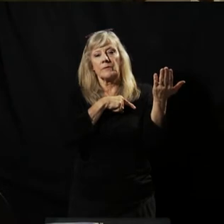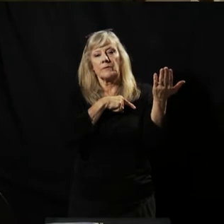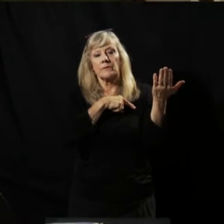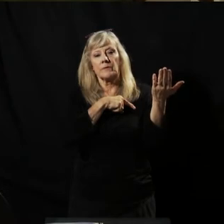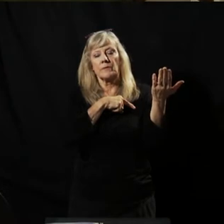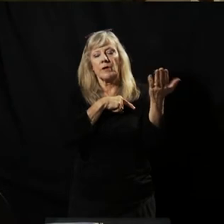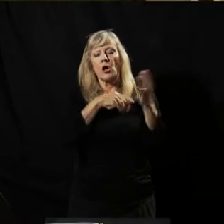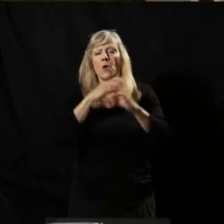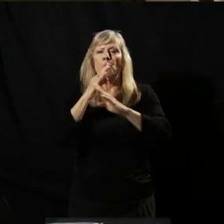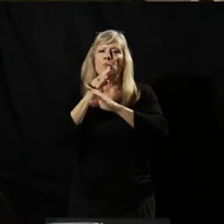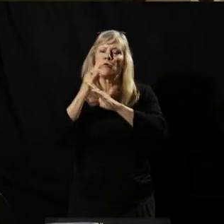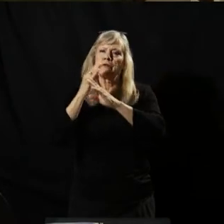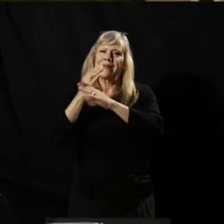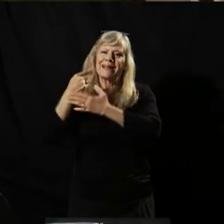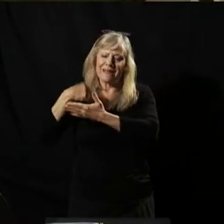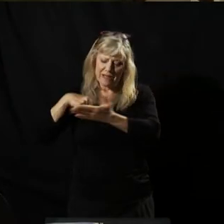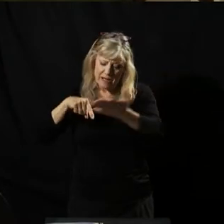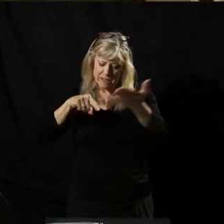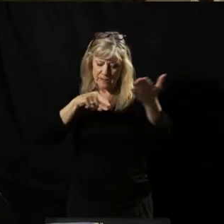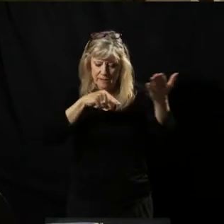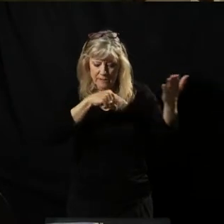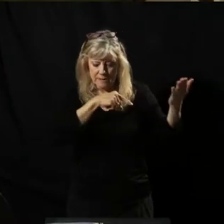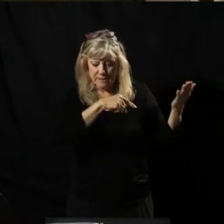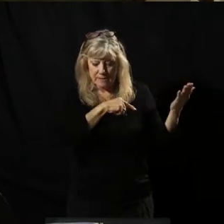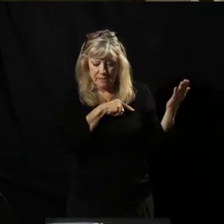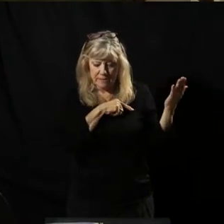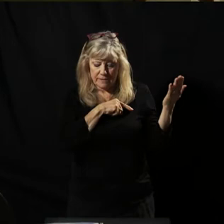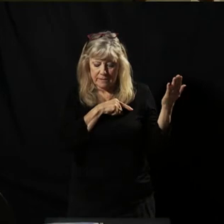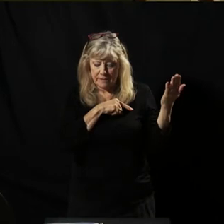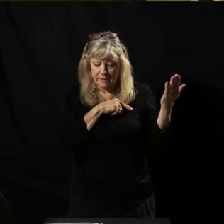and protect us.